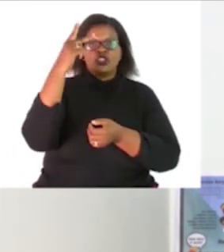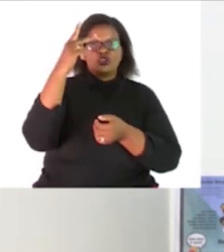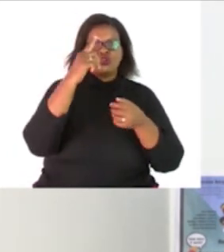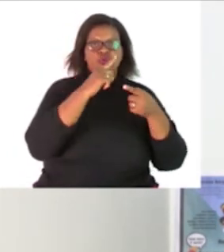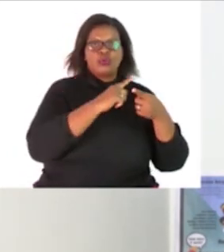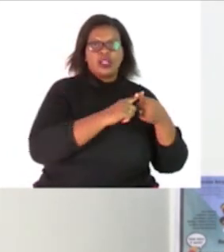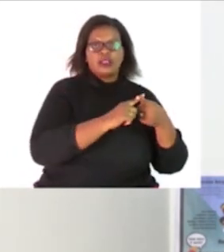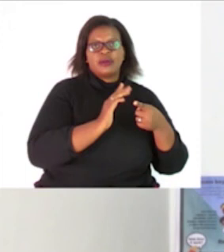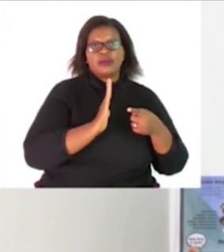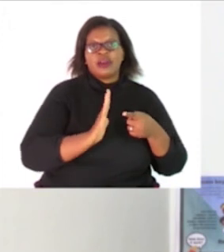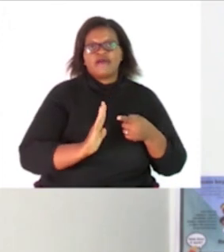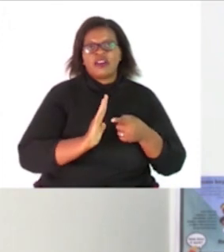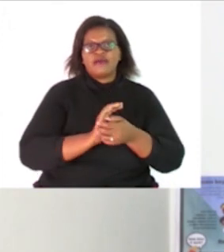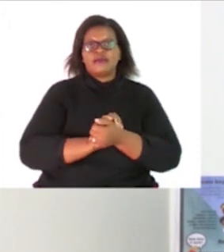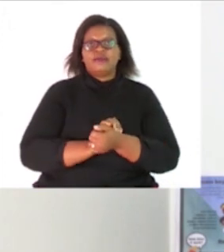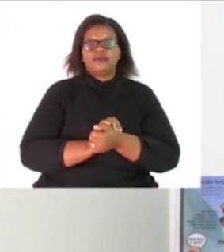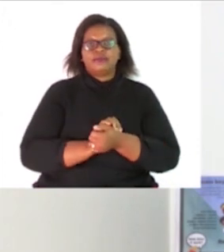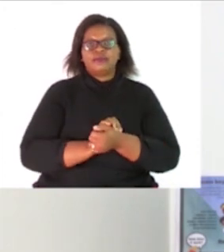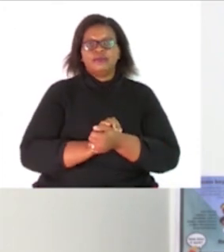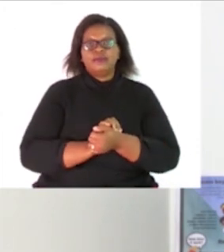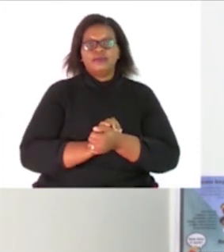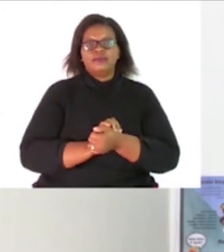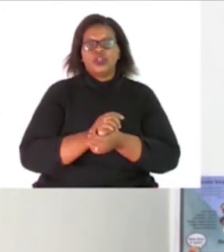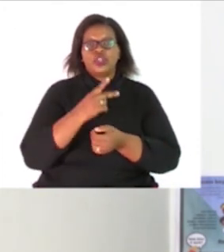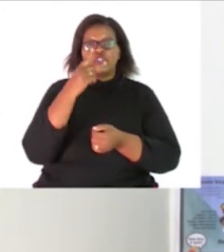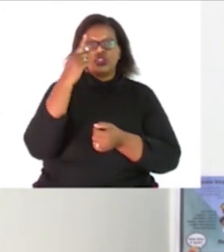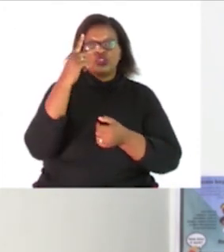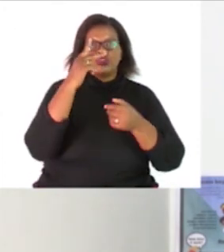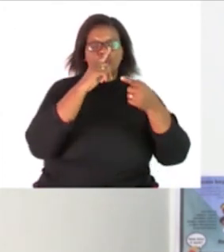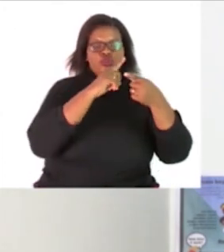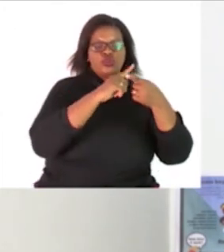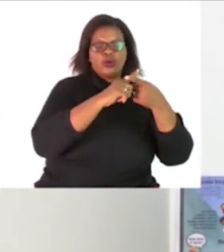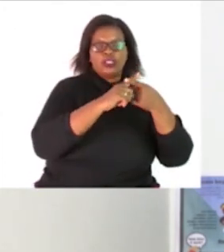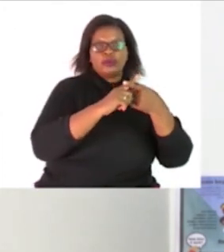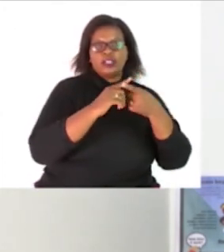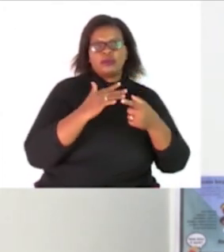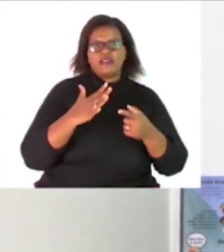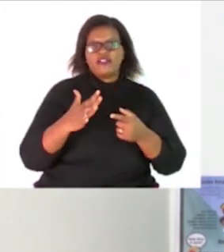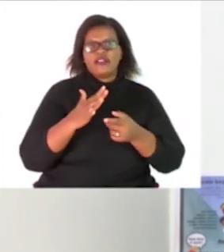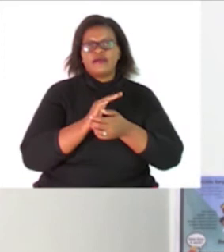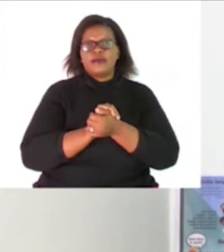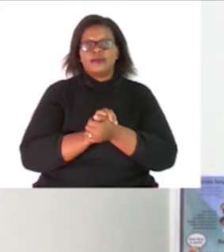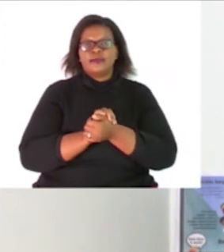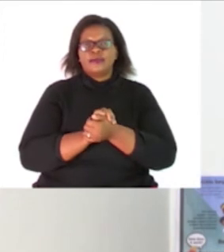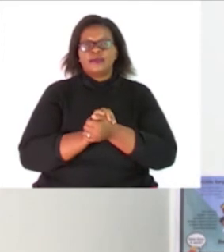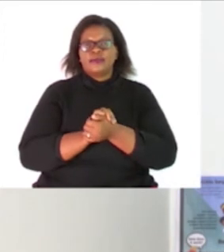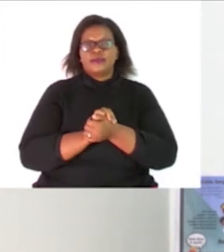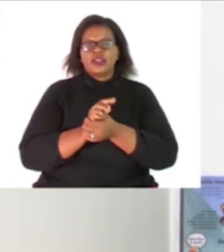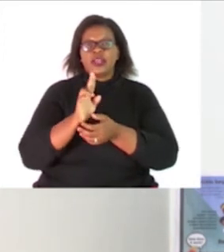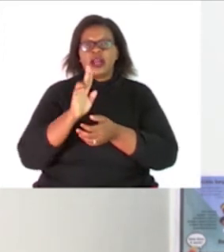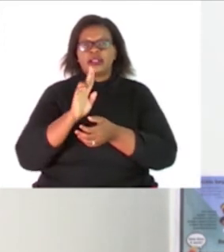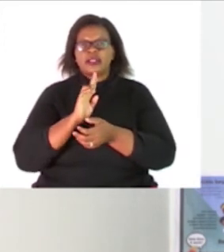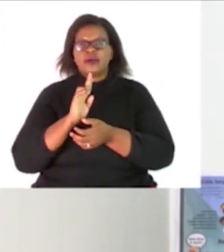The next step, we need to multiply. We take 2 times 5. 2 times 5, what is our